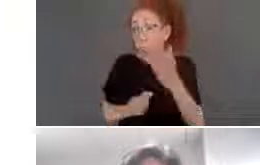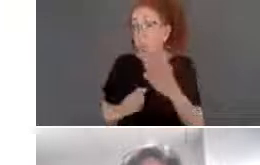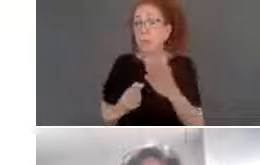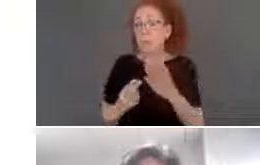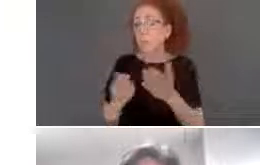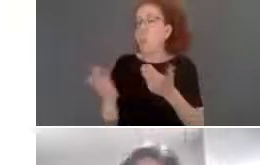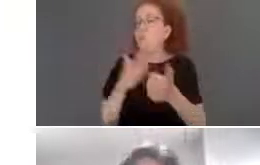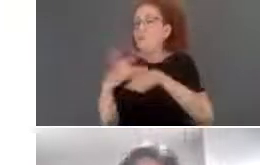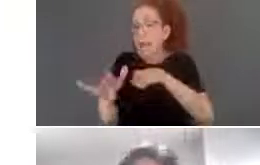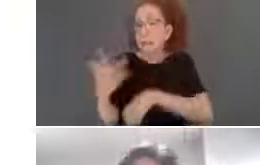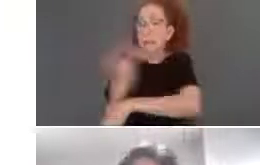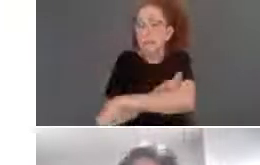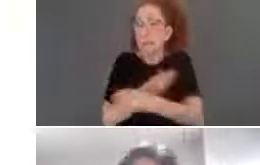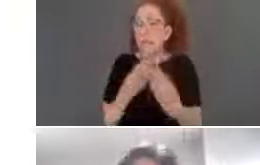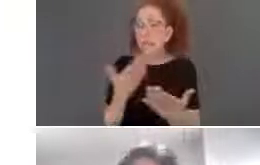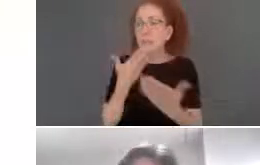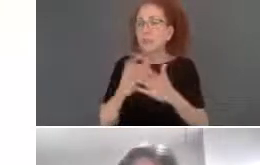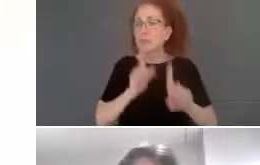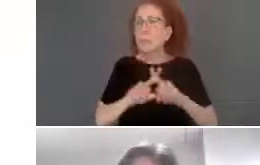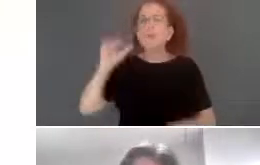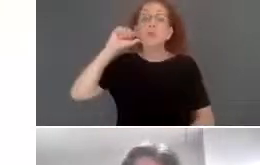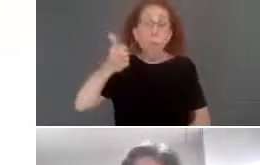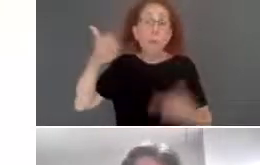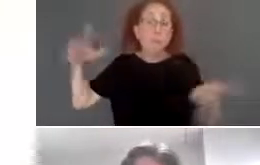see what they say tomorrow.